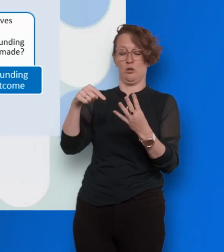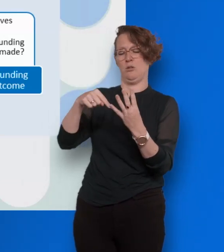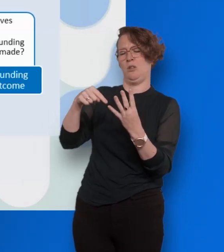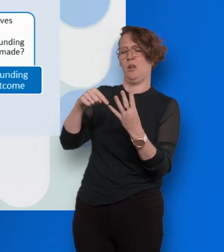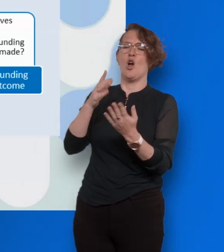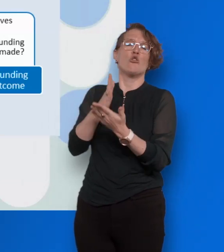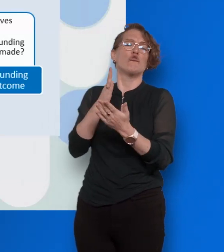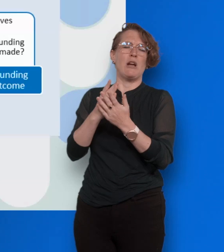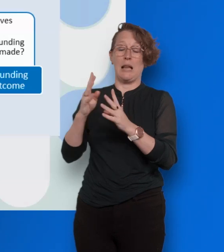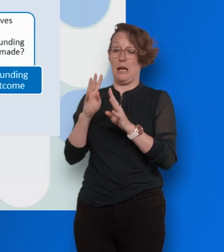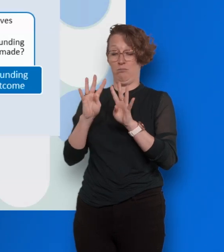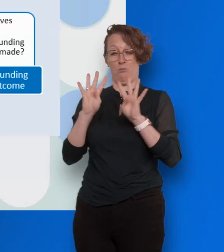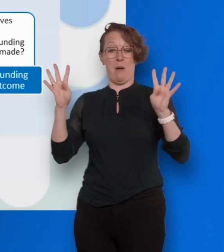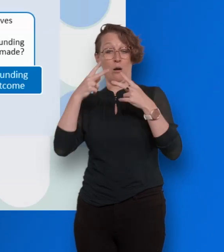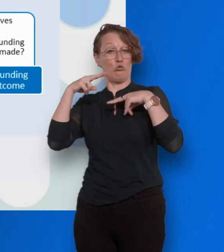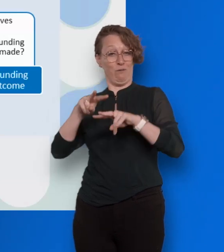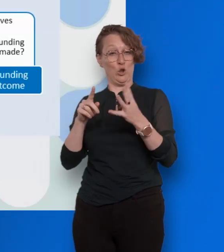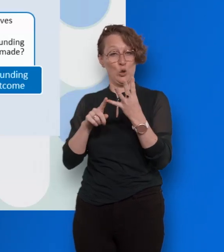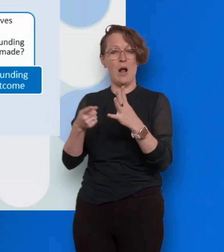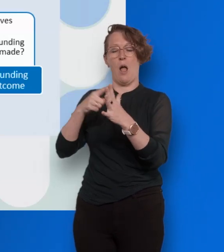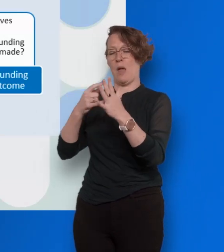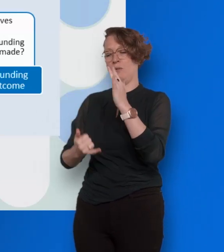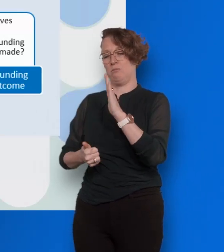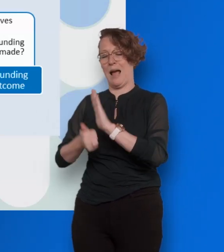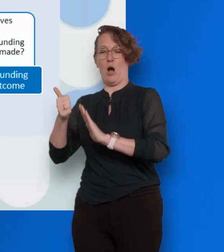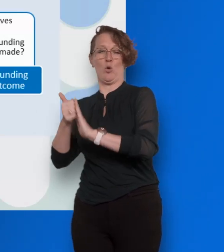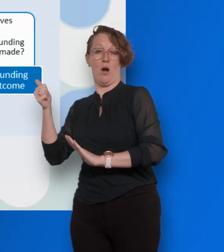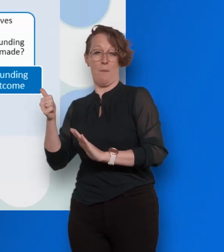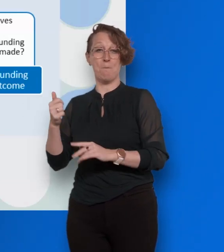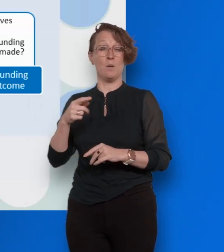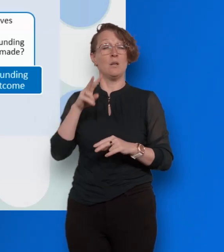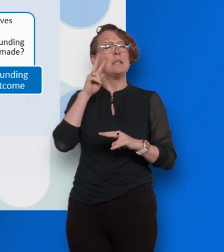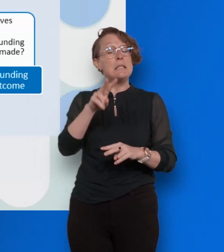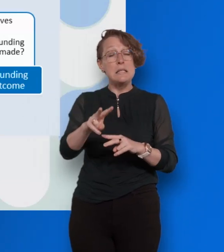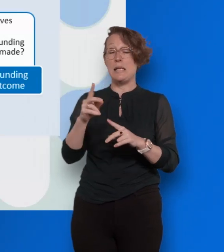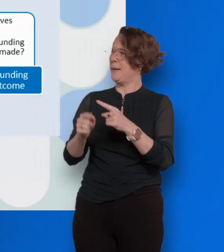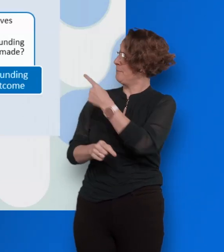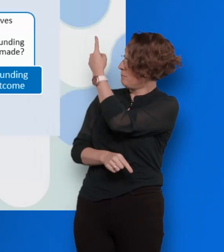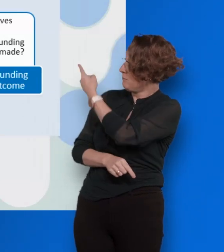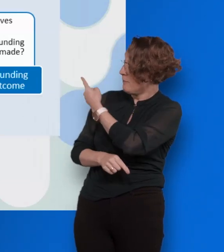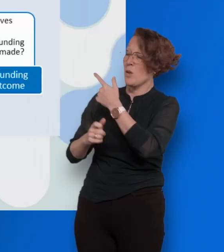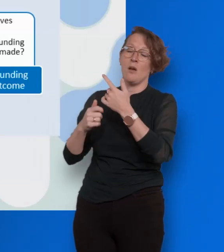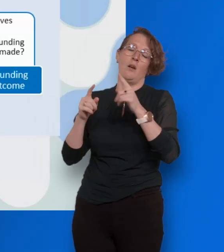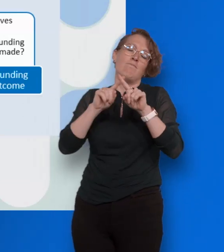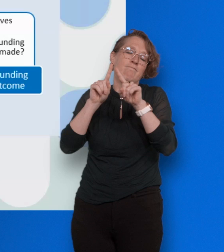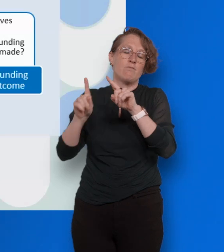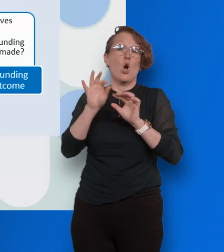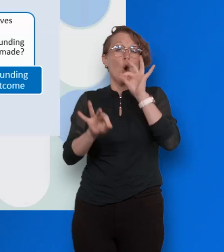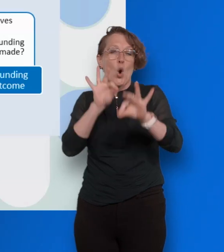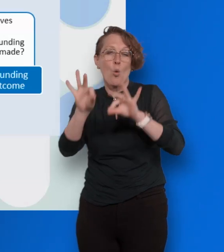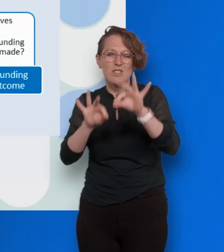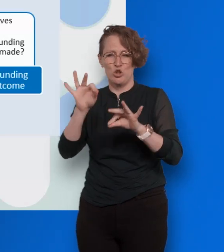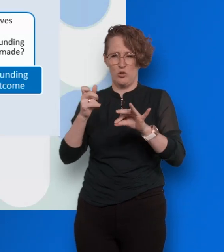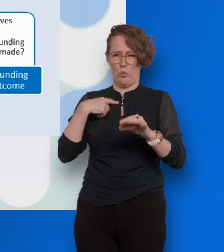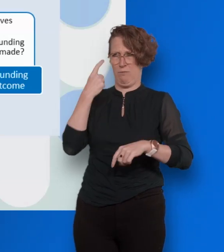the review panels, and the funding outcome. You can see examples here for questions that we posed and that we tried to